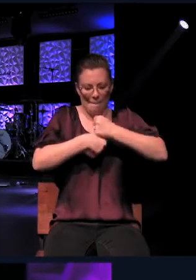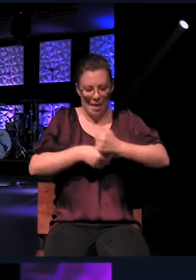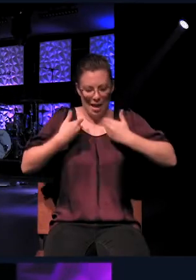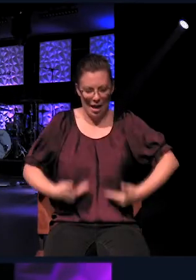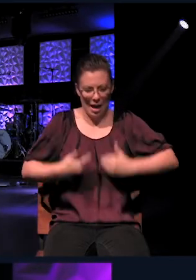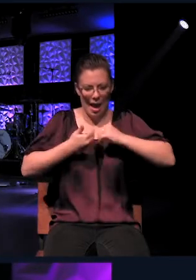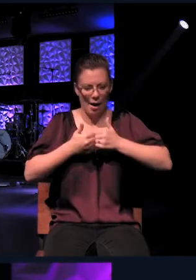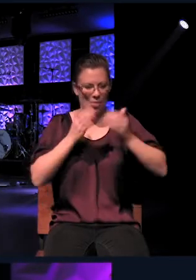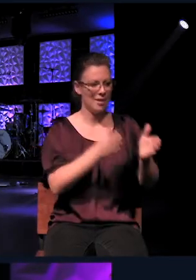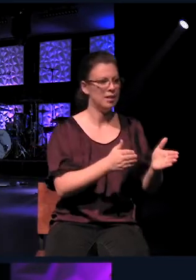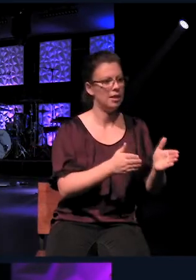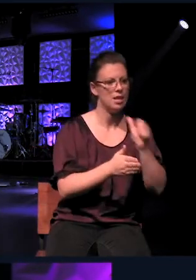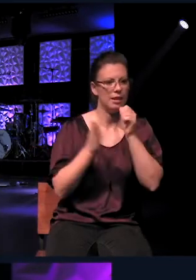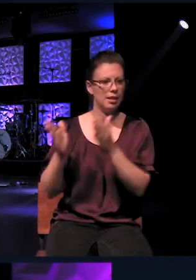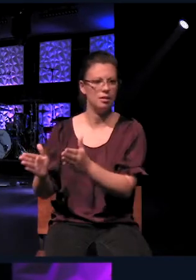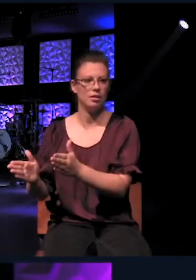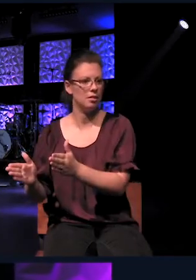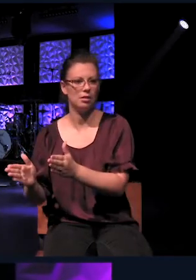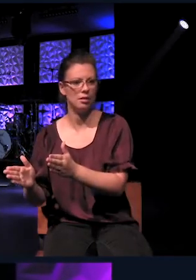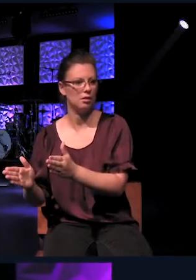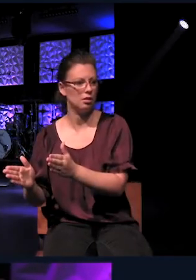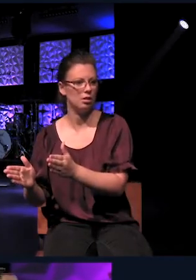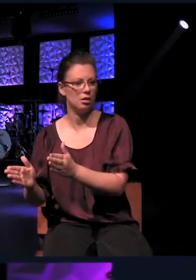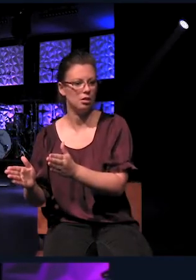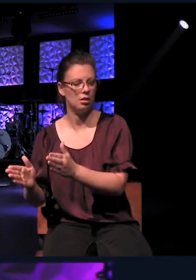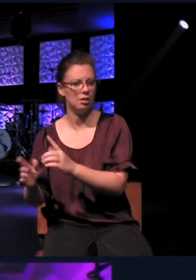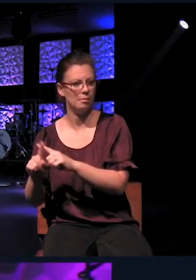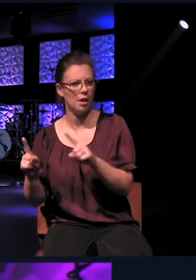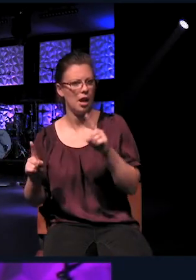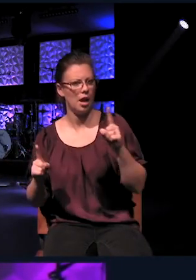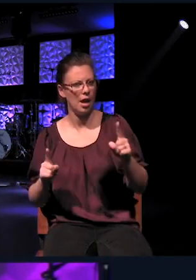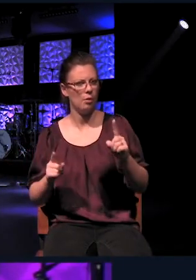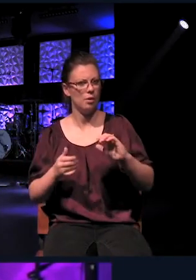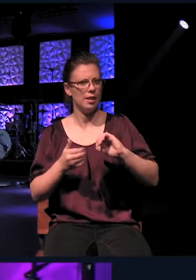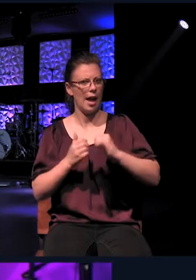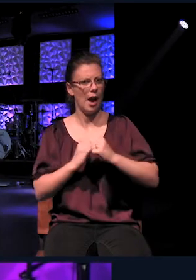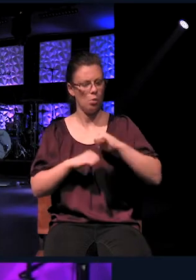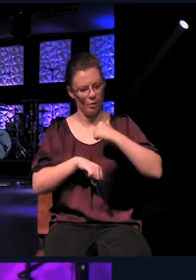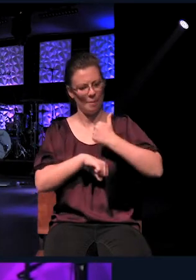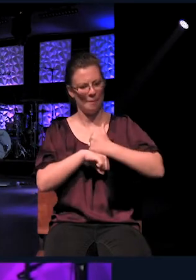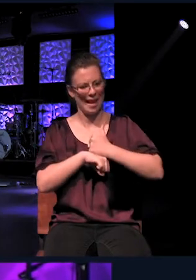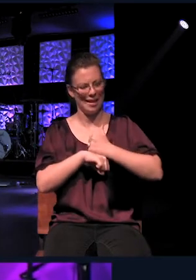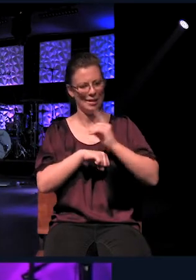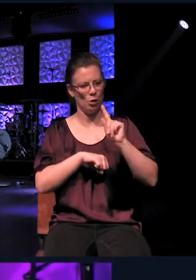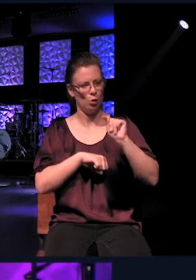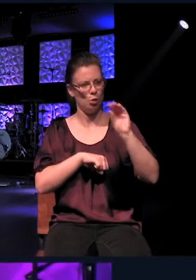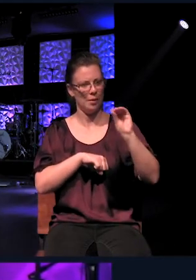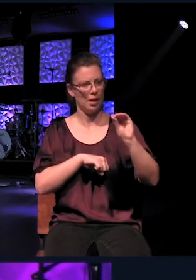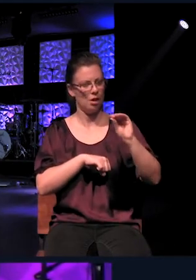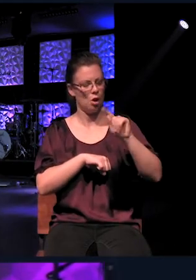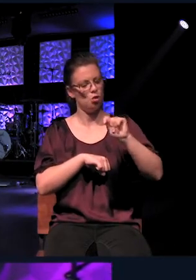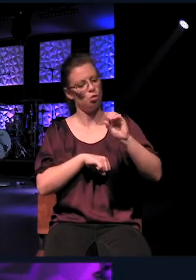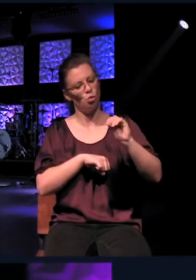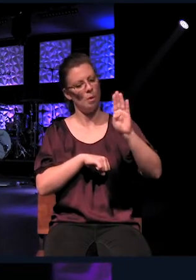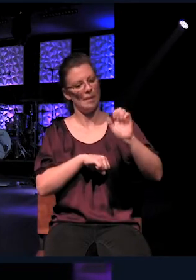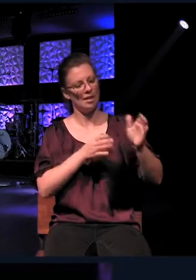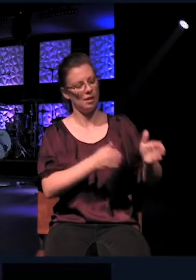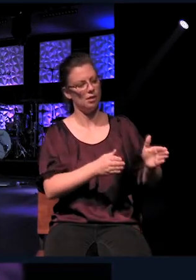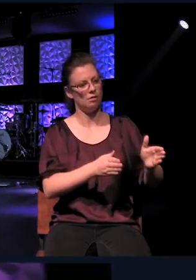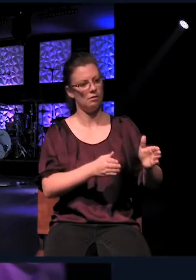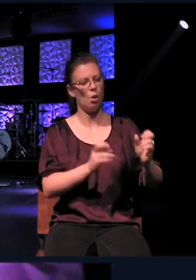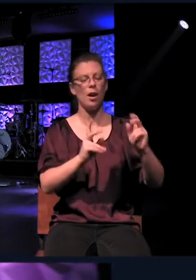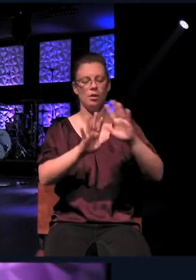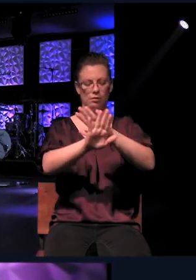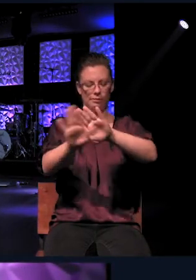beings to be. It was our default setting, the way we were made. And it's kind of like if you have a computer. Anybody